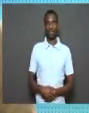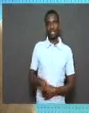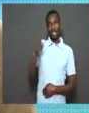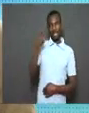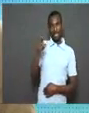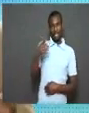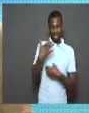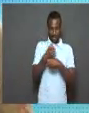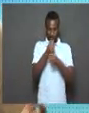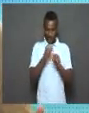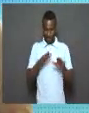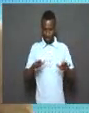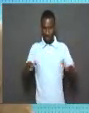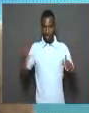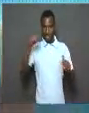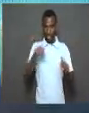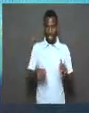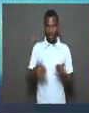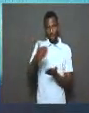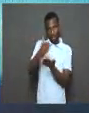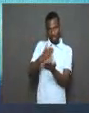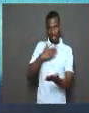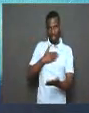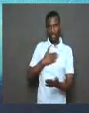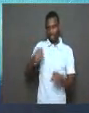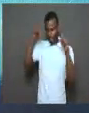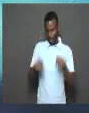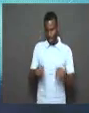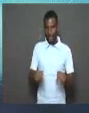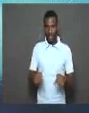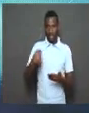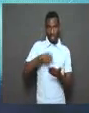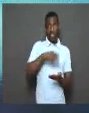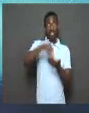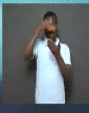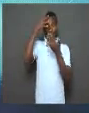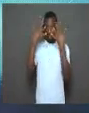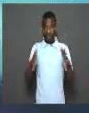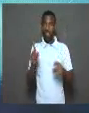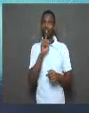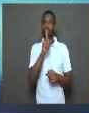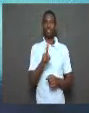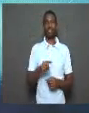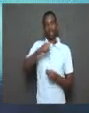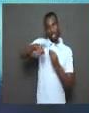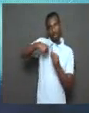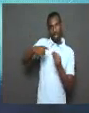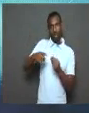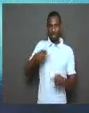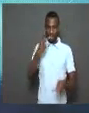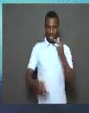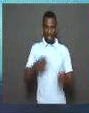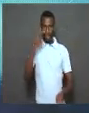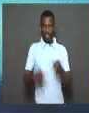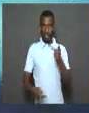This concludes today's lesson. Today, we have learned about the